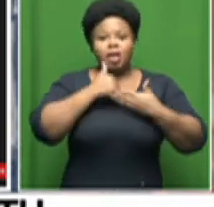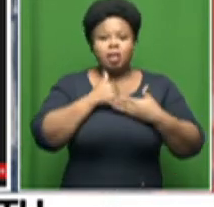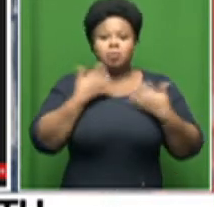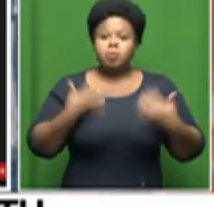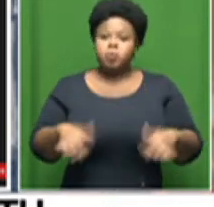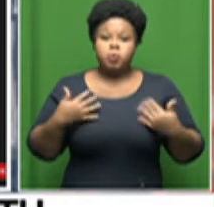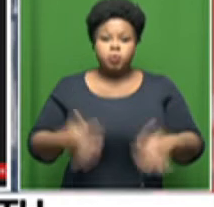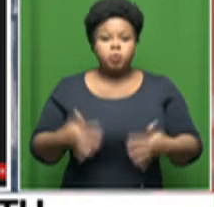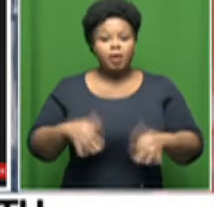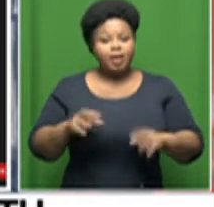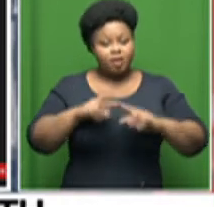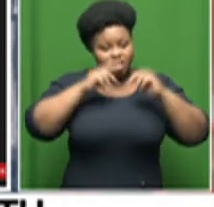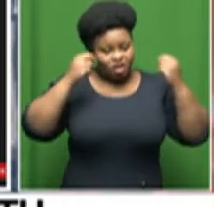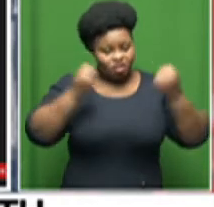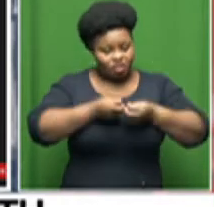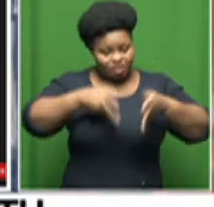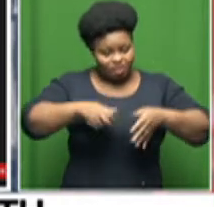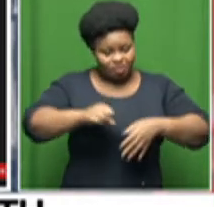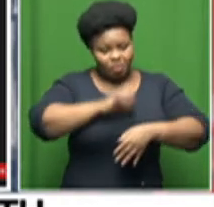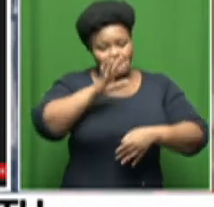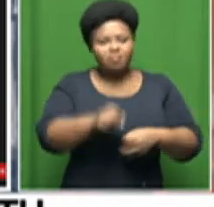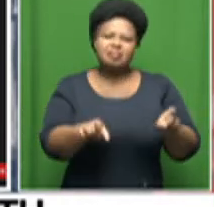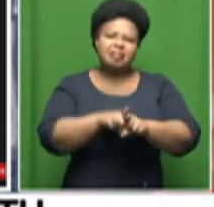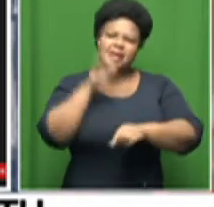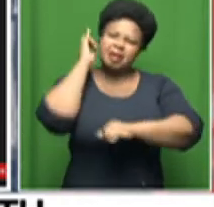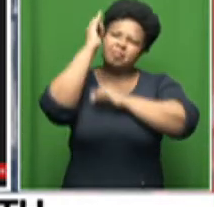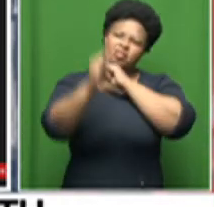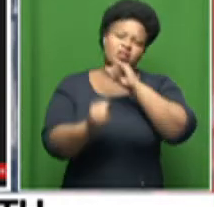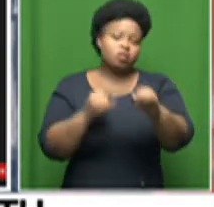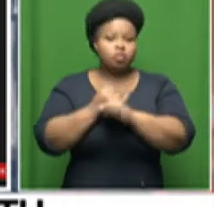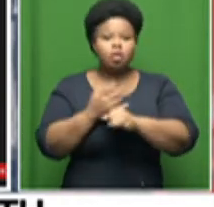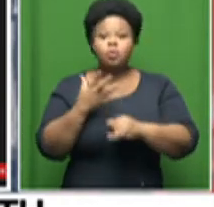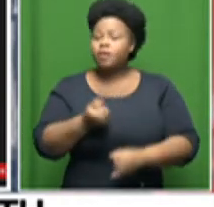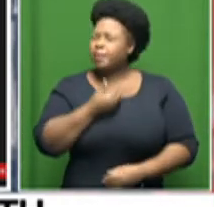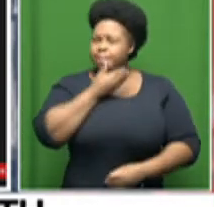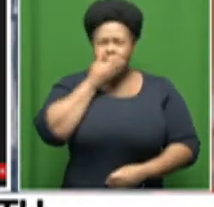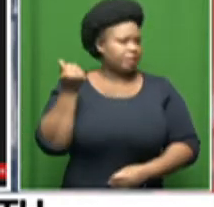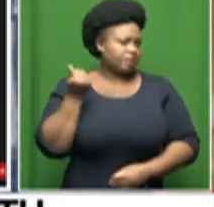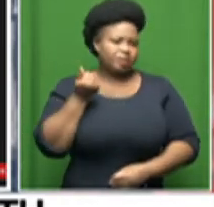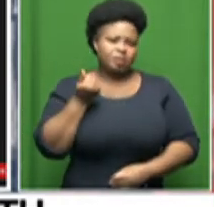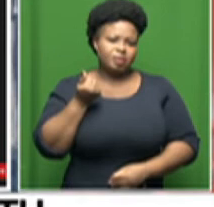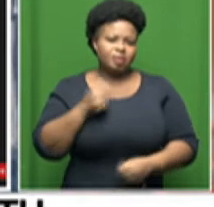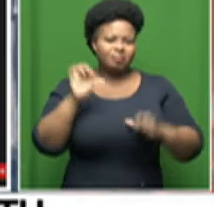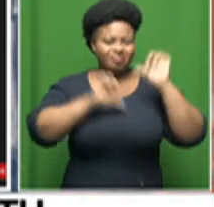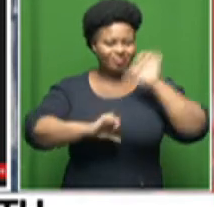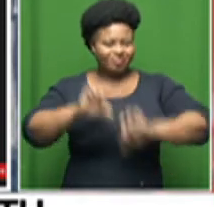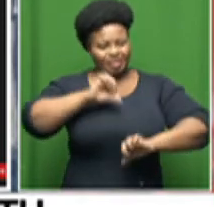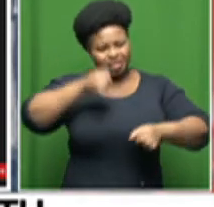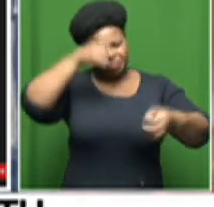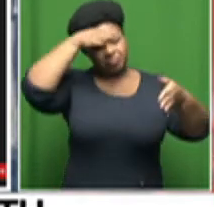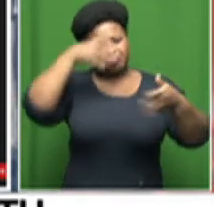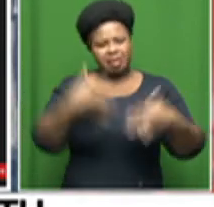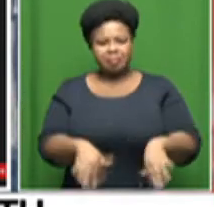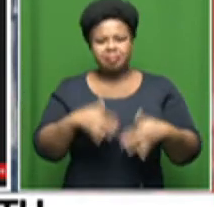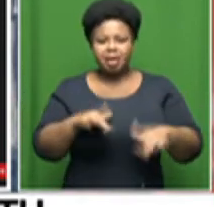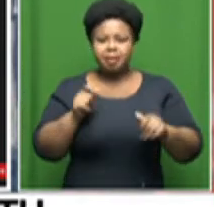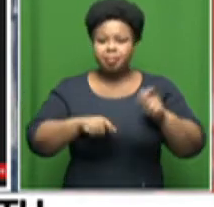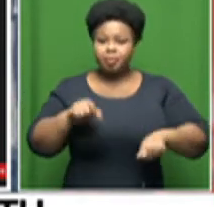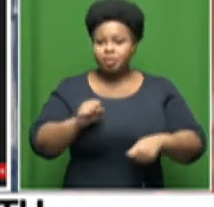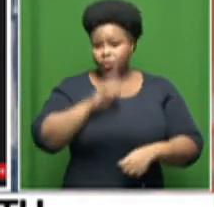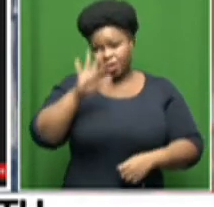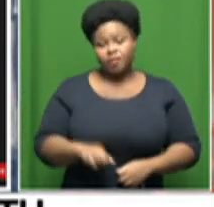as well as internationally. And we really do have world-class science in South Africa, and I think we're very fortunate in